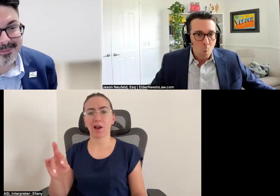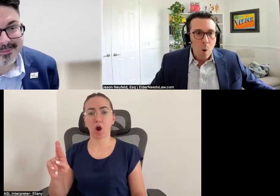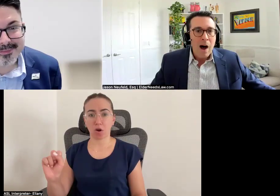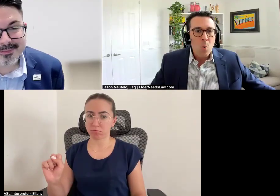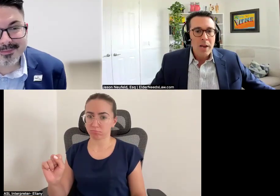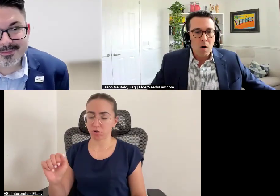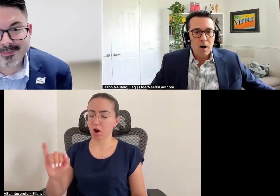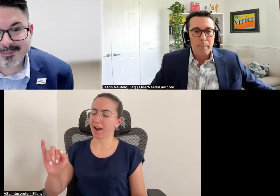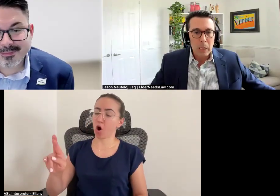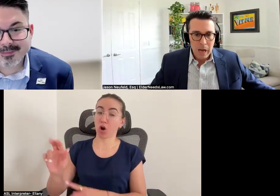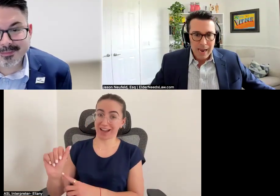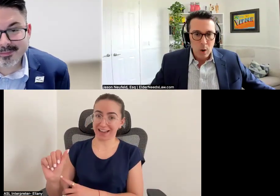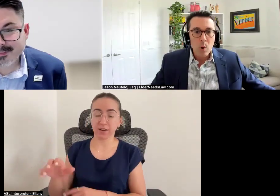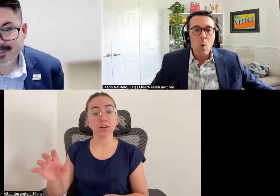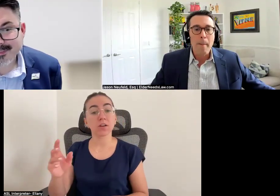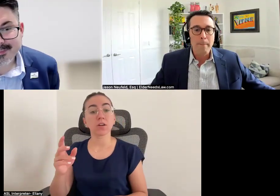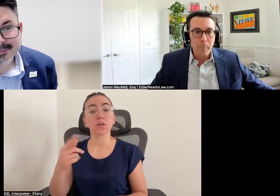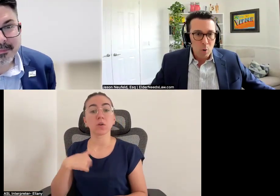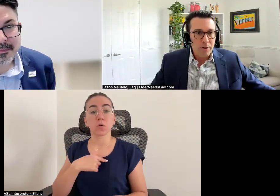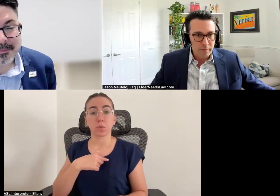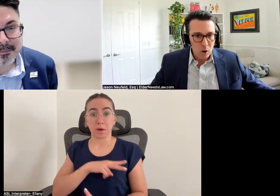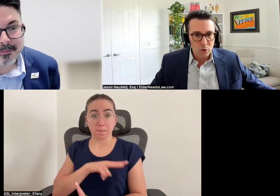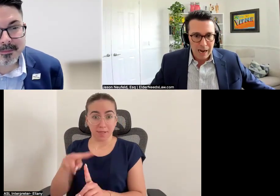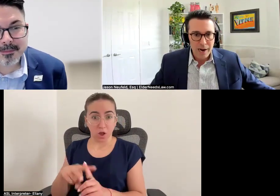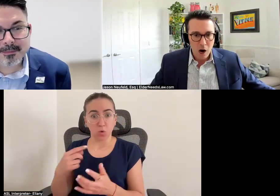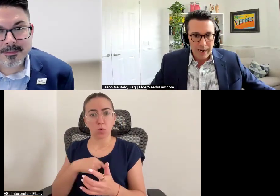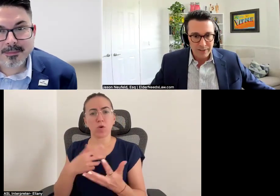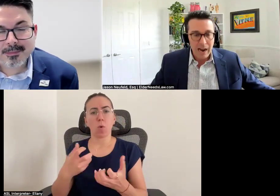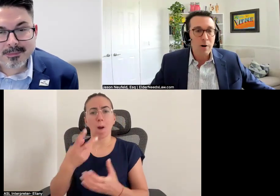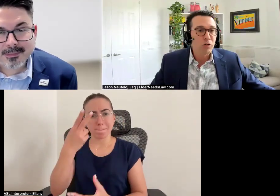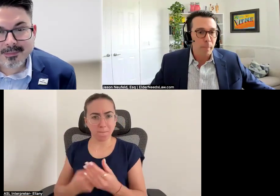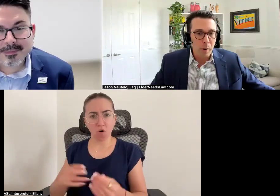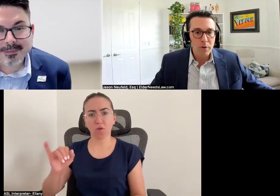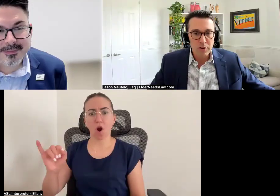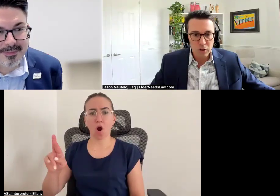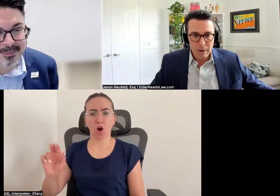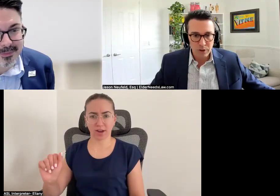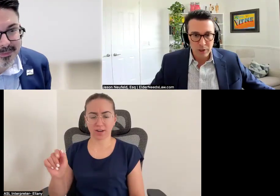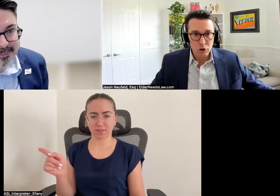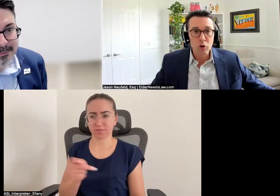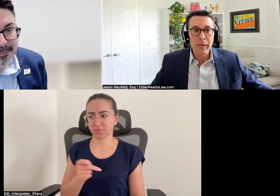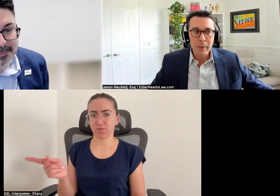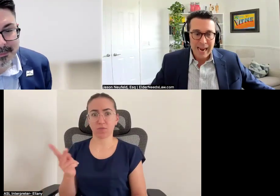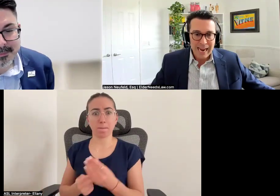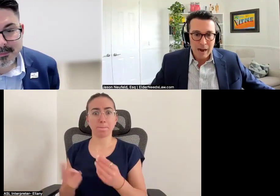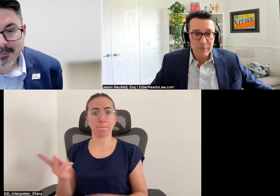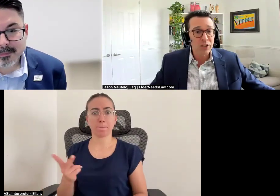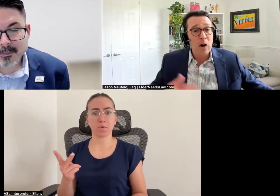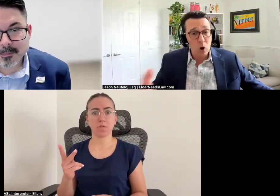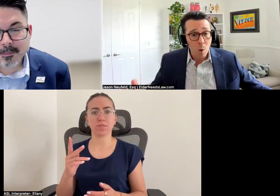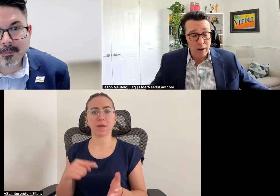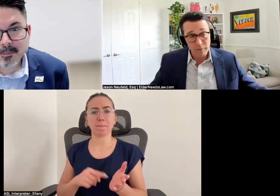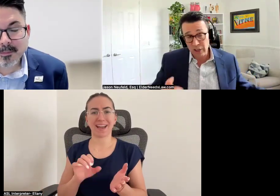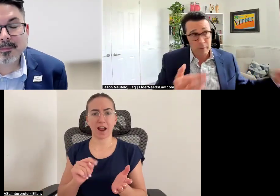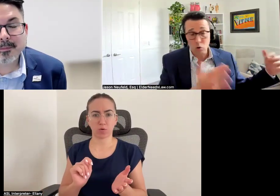But while we are applying, we want both of those IRAs, the IRAs from both spouses, to be paying out. If it's